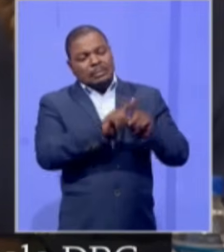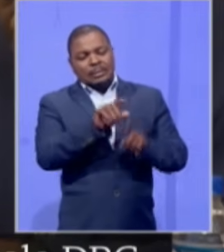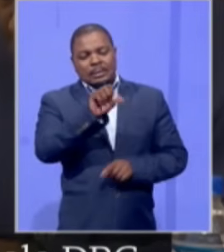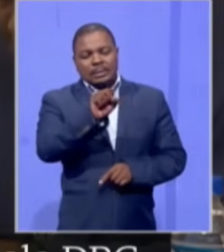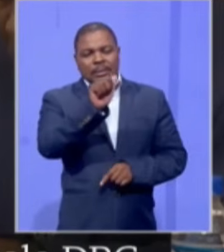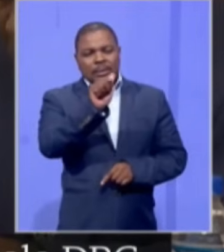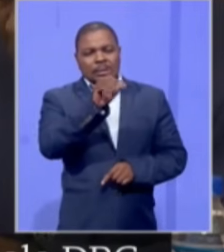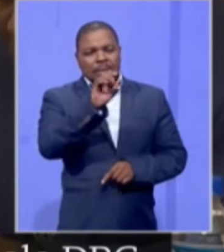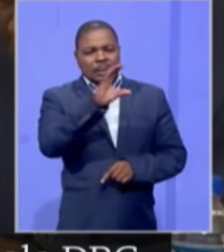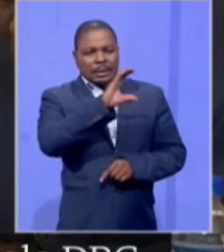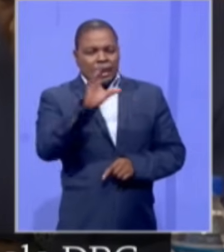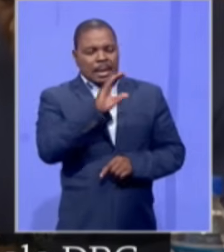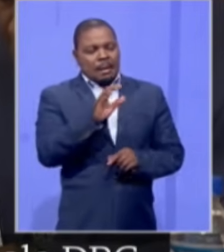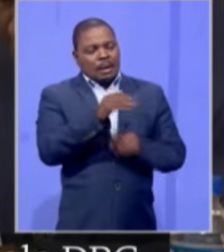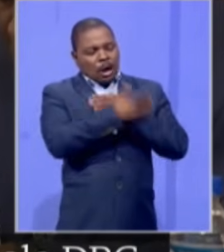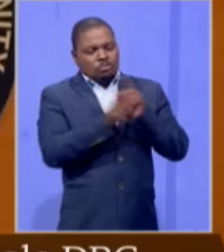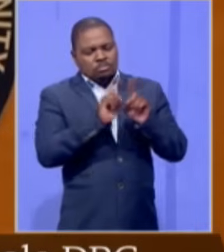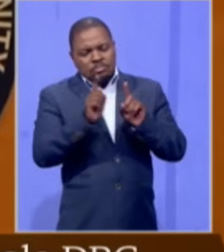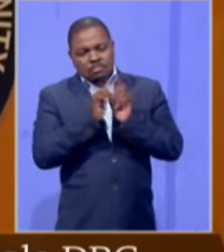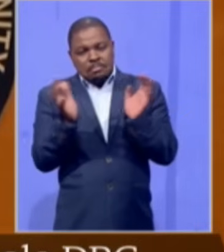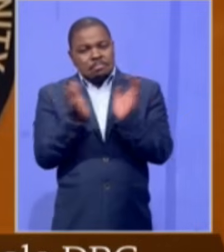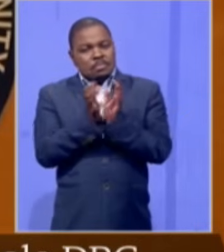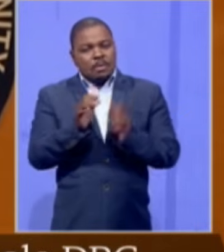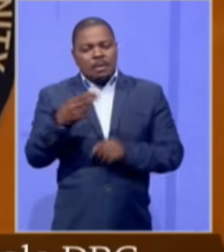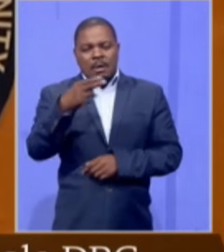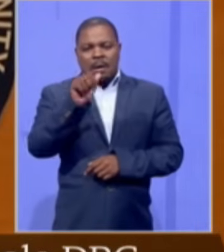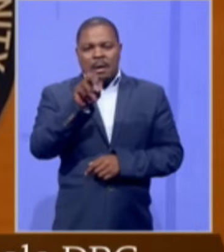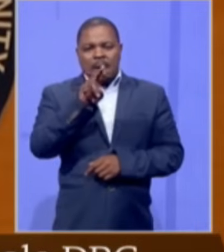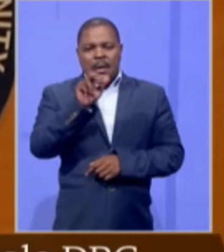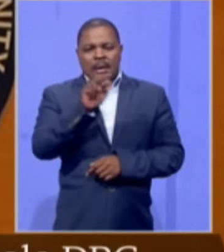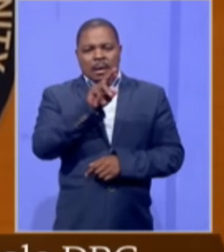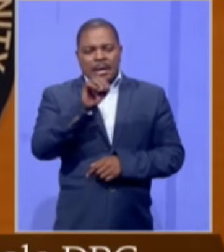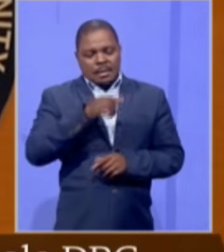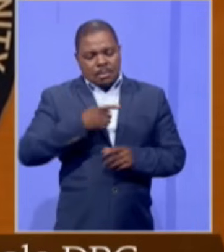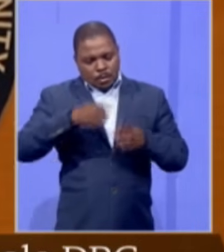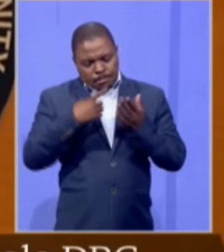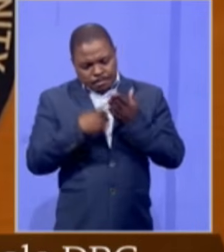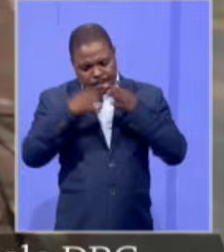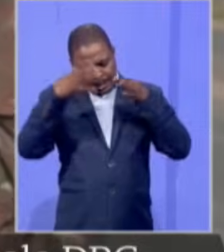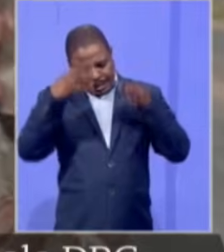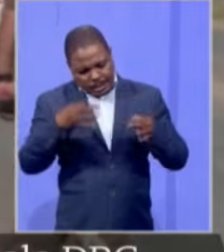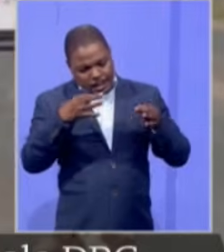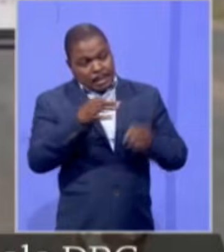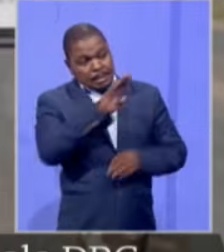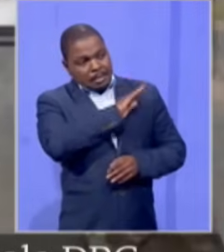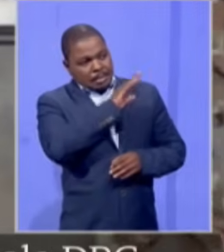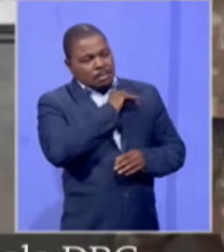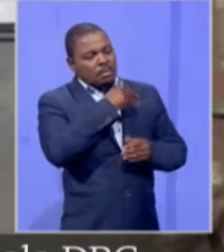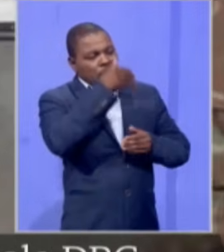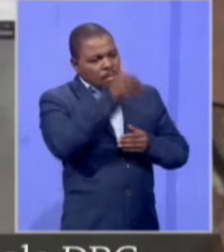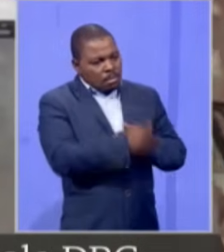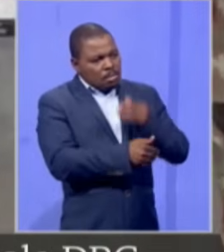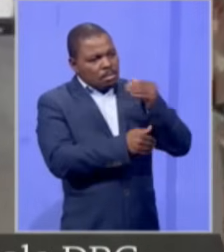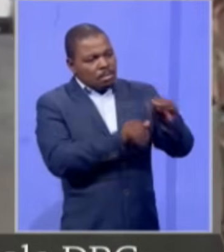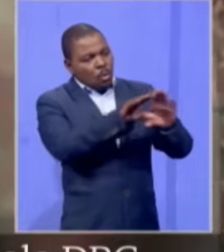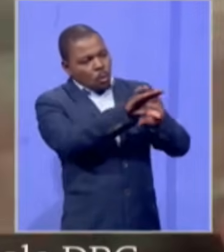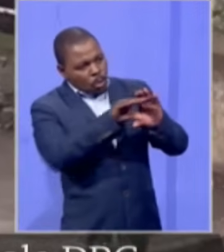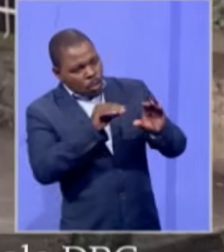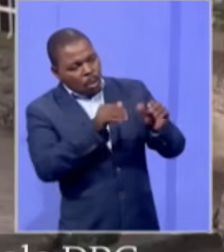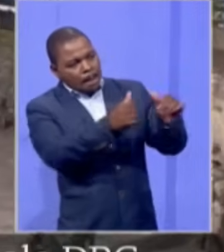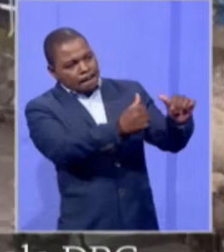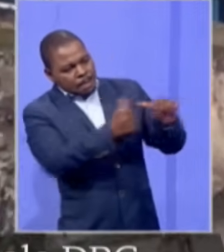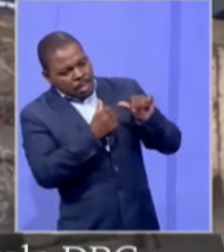bile motsemoholo Harare e fihleletse qeto ya hore masole a SADC a tla kgutlisetswa hae ka mekgahlelo. Ho bile le boipiletso bo matla ba hore masole ao